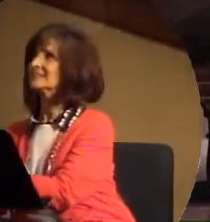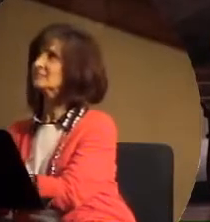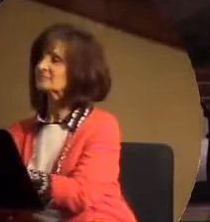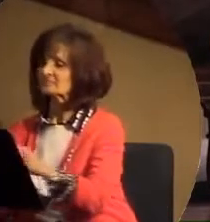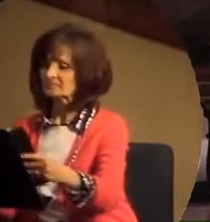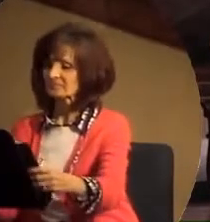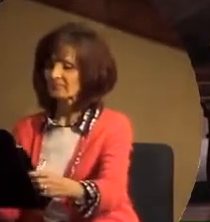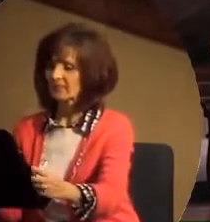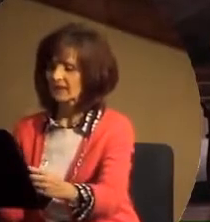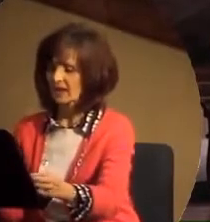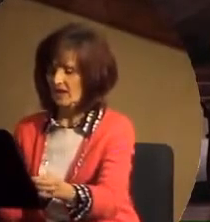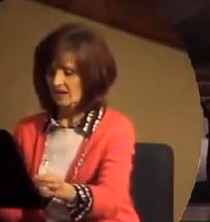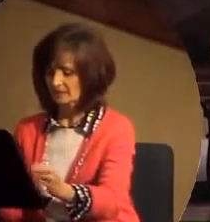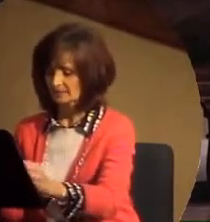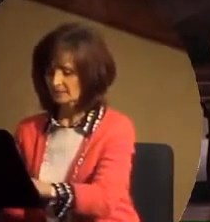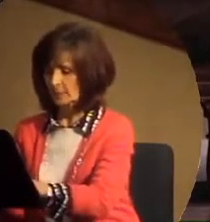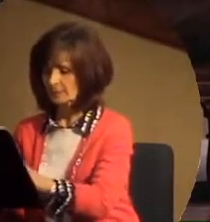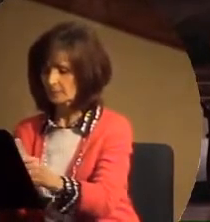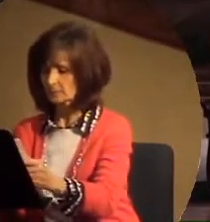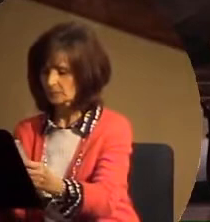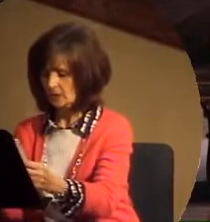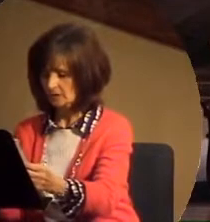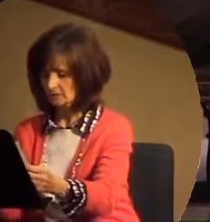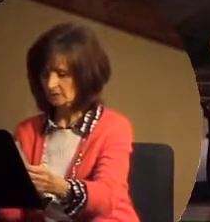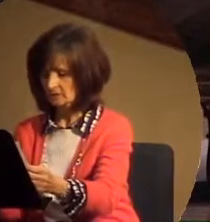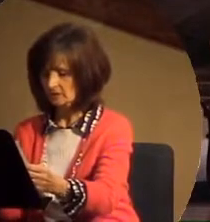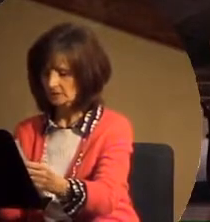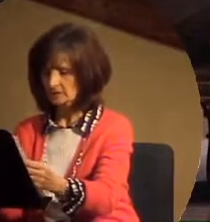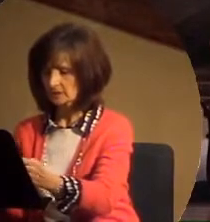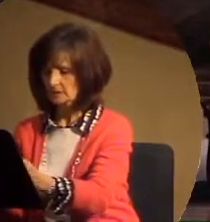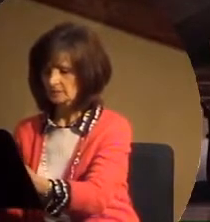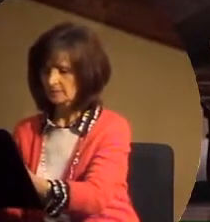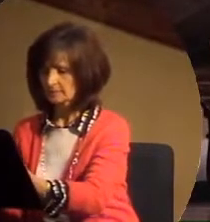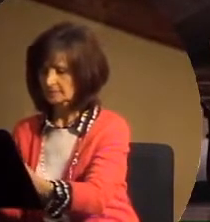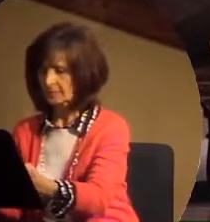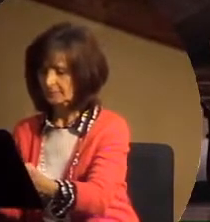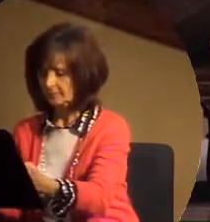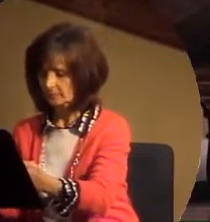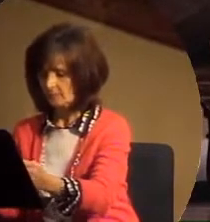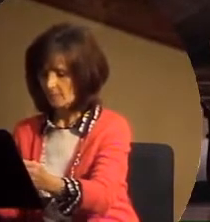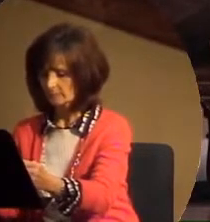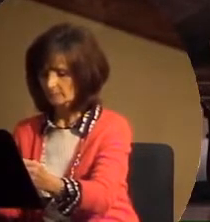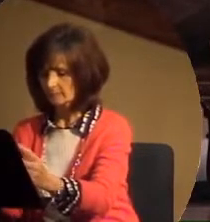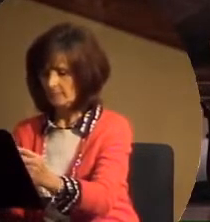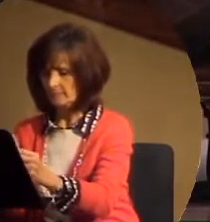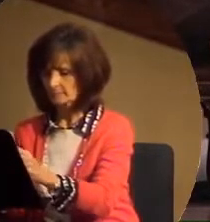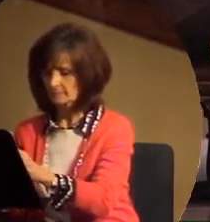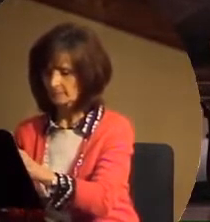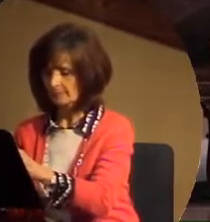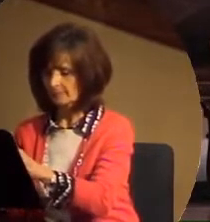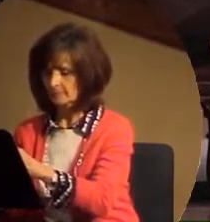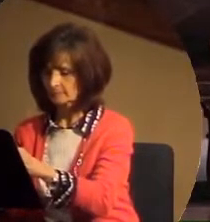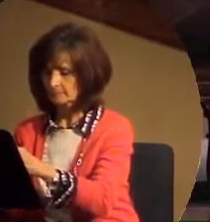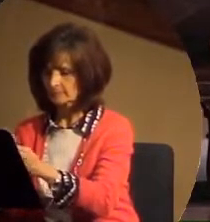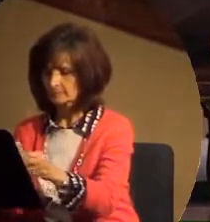I'll ask you, if you will, to leave your Bibles open and to follow me along in this text tonight. Habakkuk chapter number